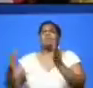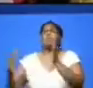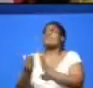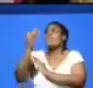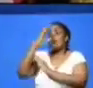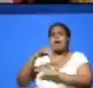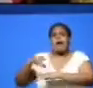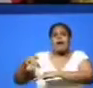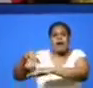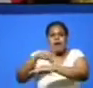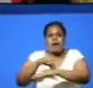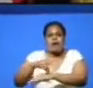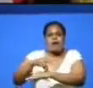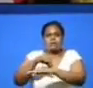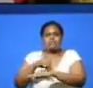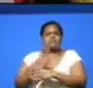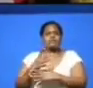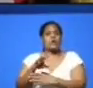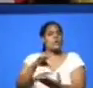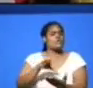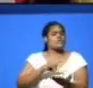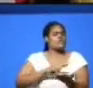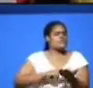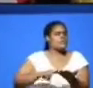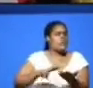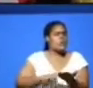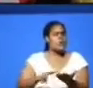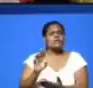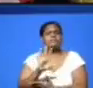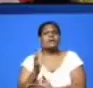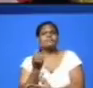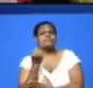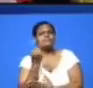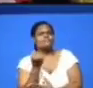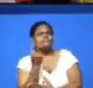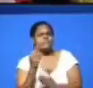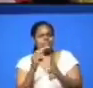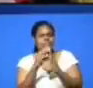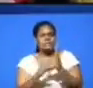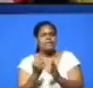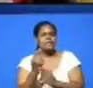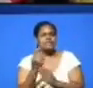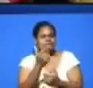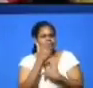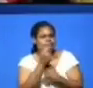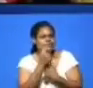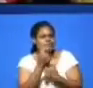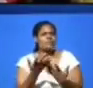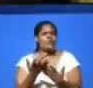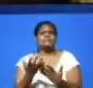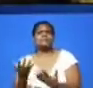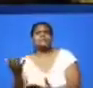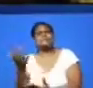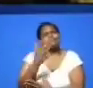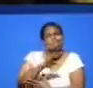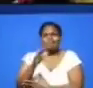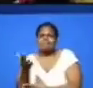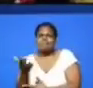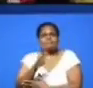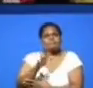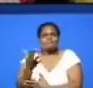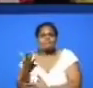earth. Now I find verse 5 of the 11th chapter interesting. It dances back and